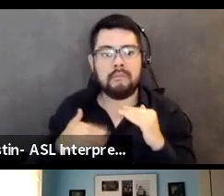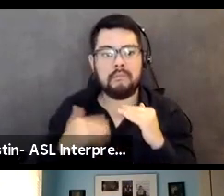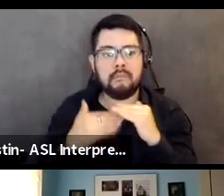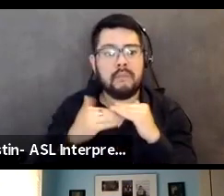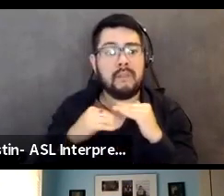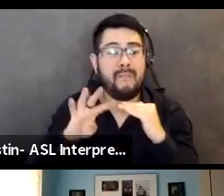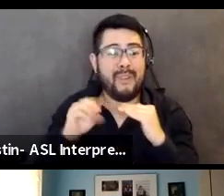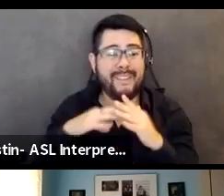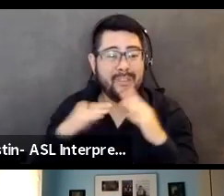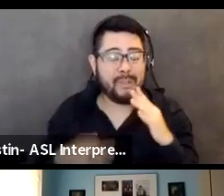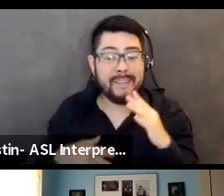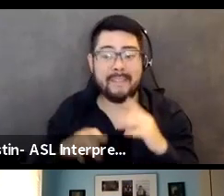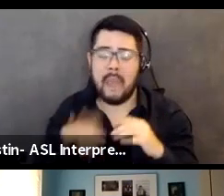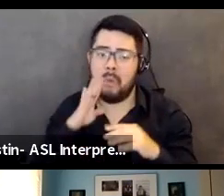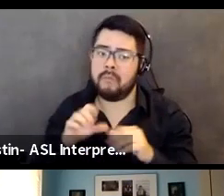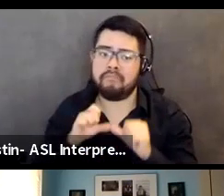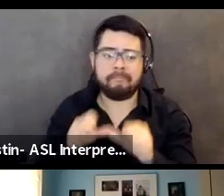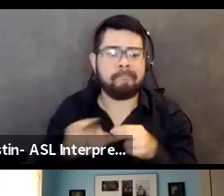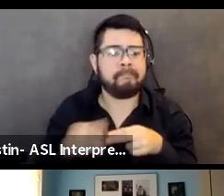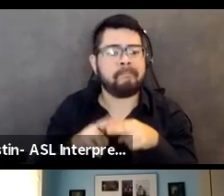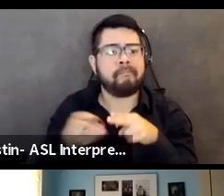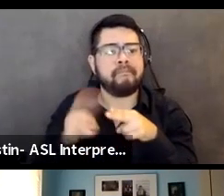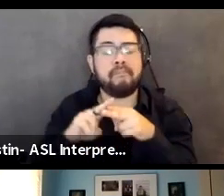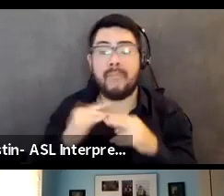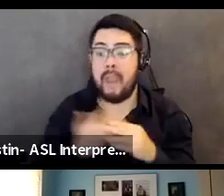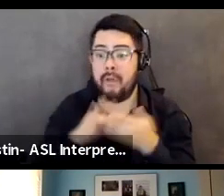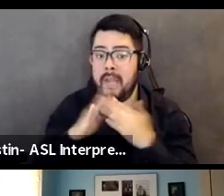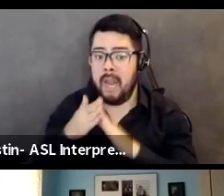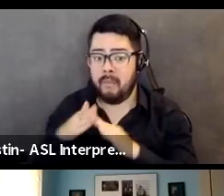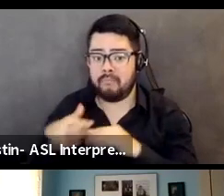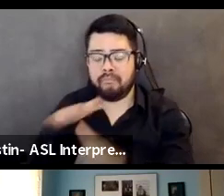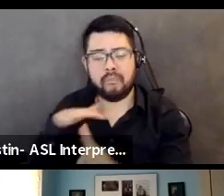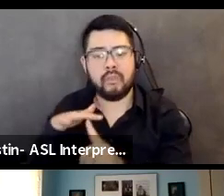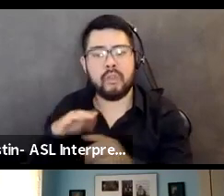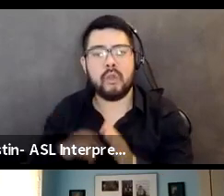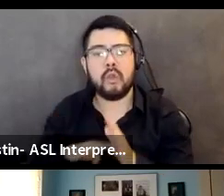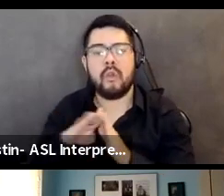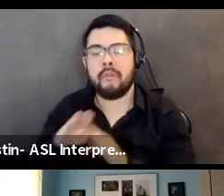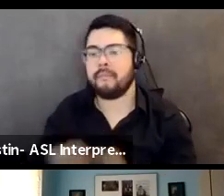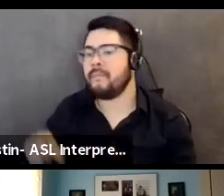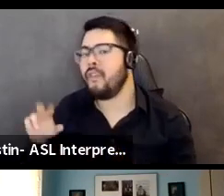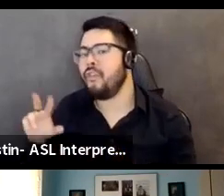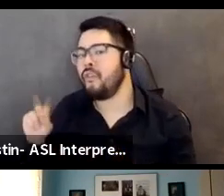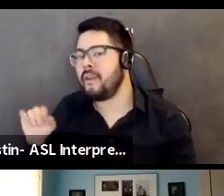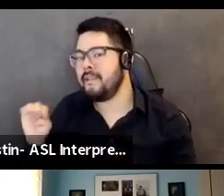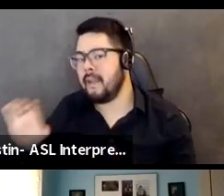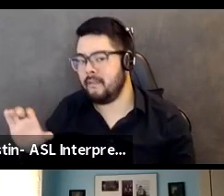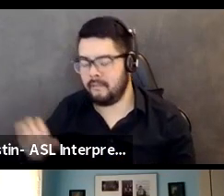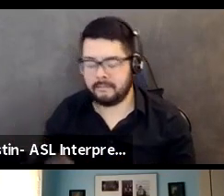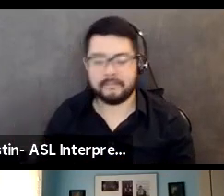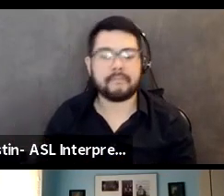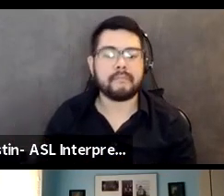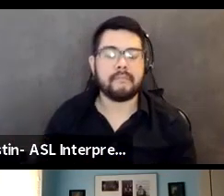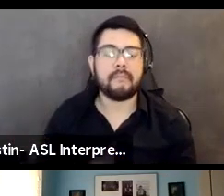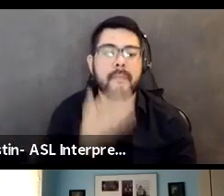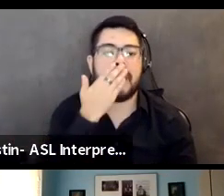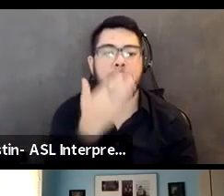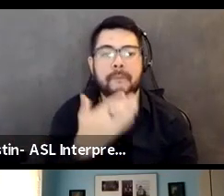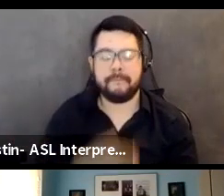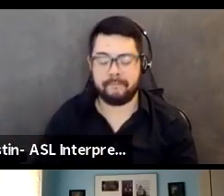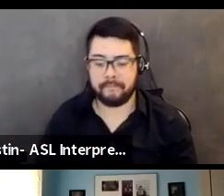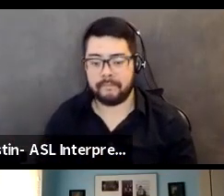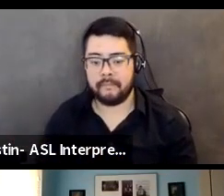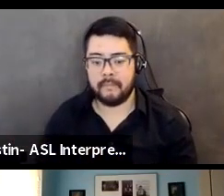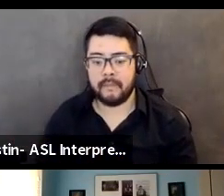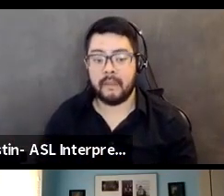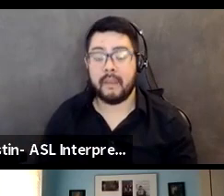will only continue the neighborhood has grown while the school's physical capacity has unless you have 30 seconds thank you the